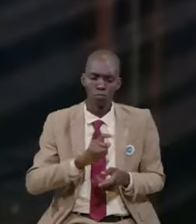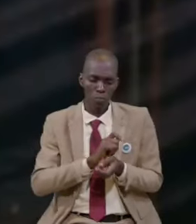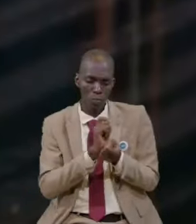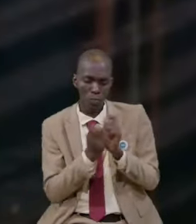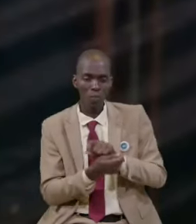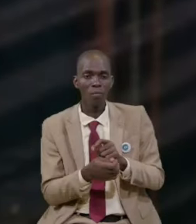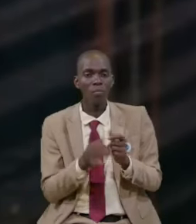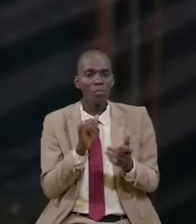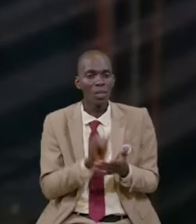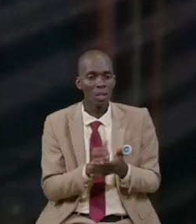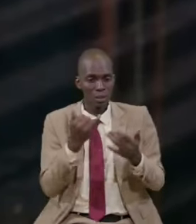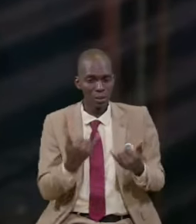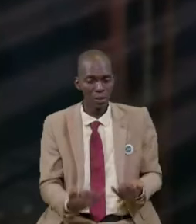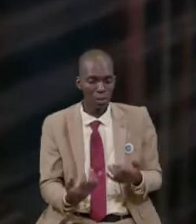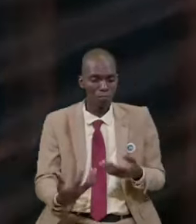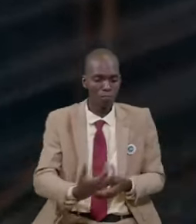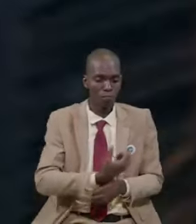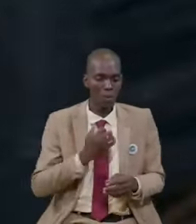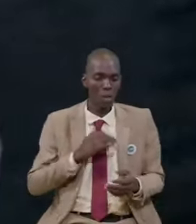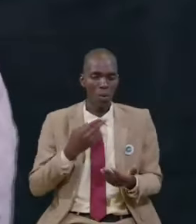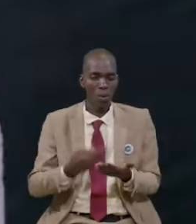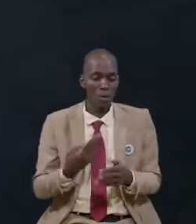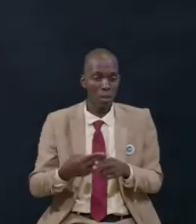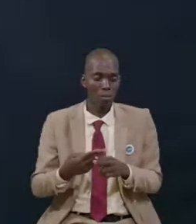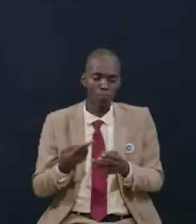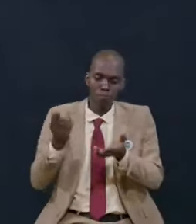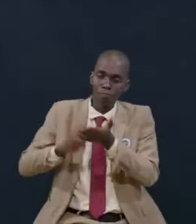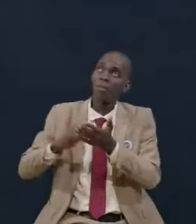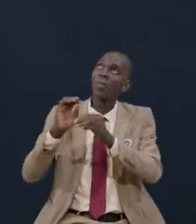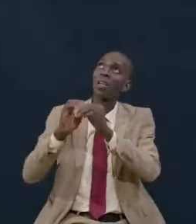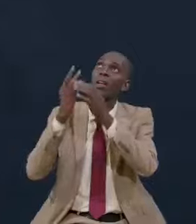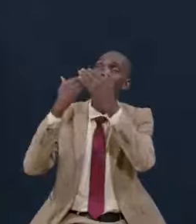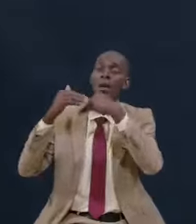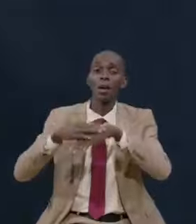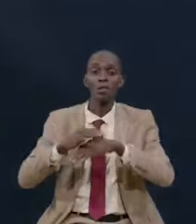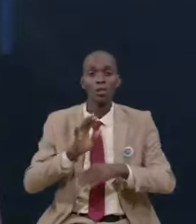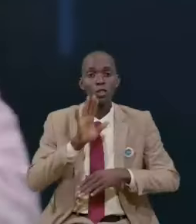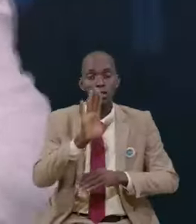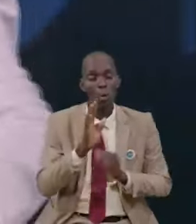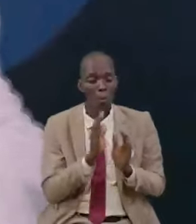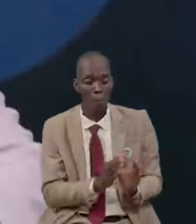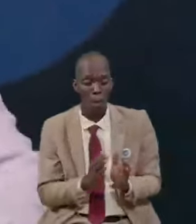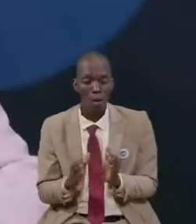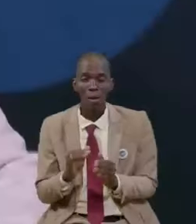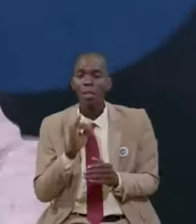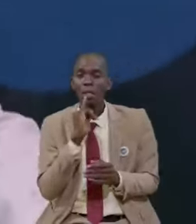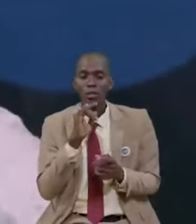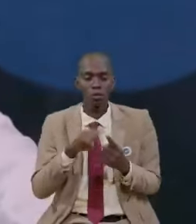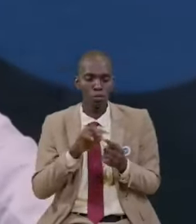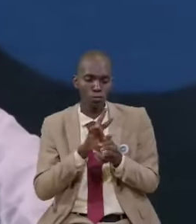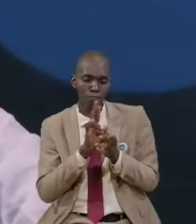names in the book of life in heaven, the preparation is to repent, to return from those